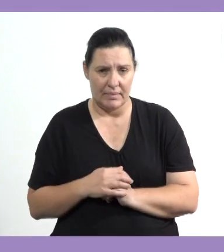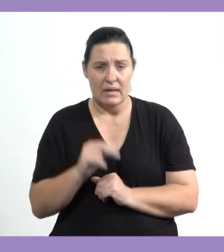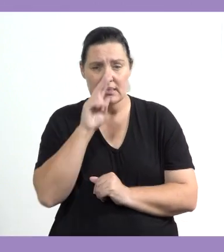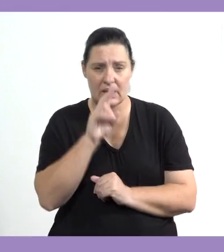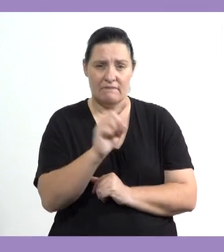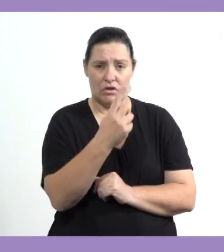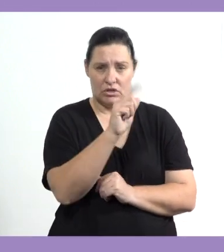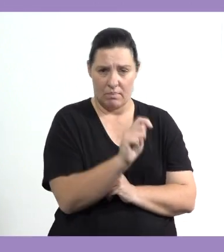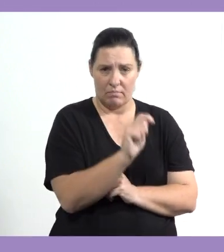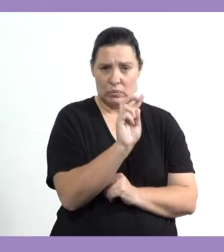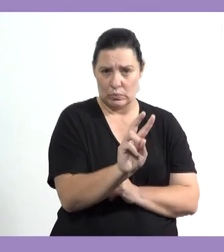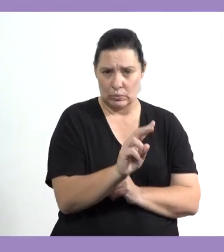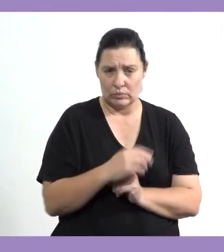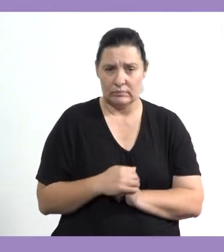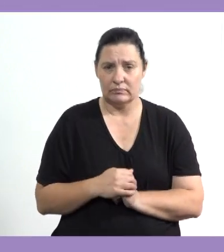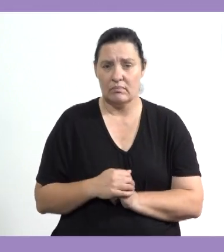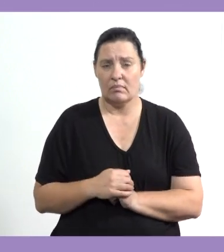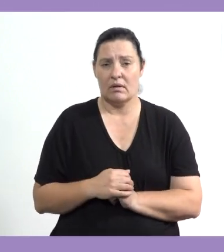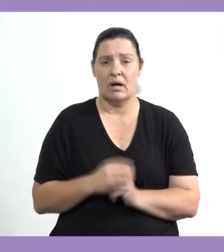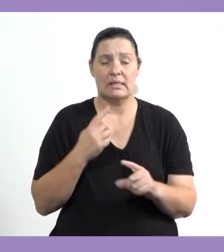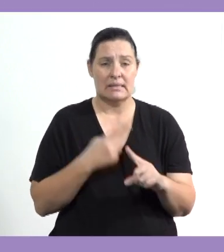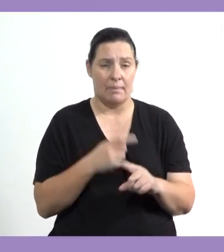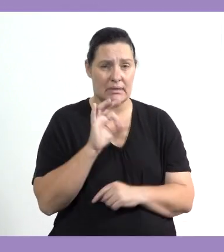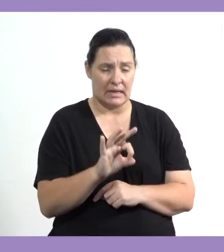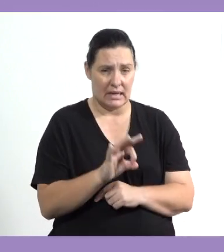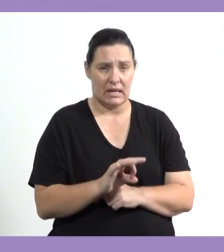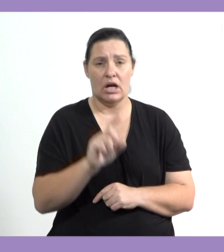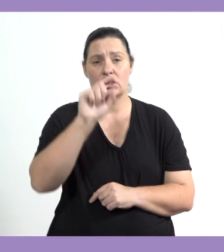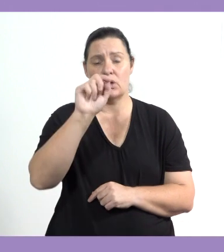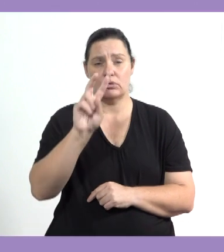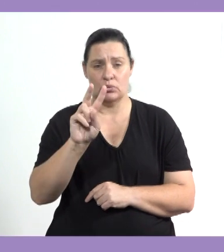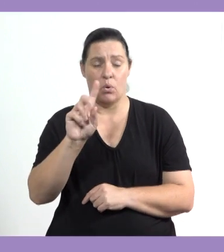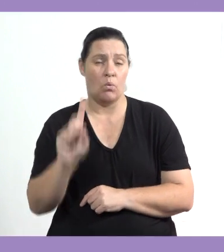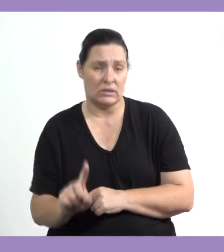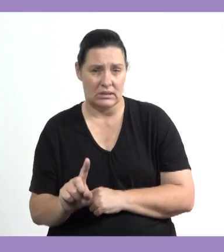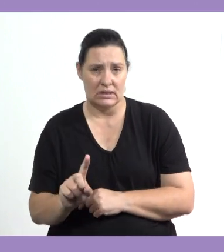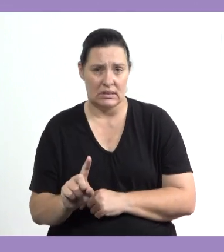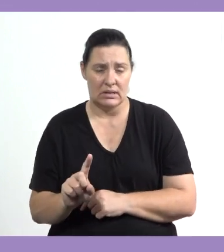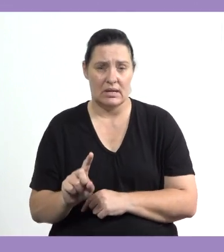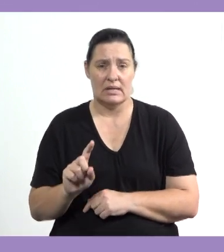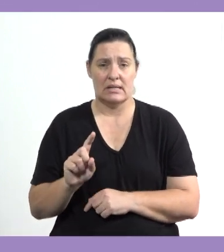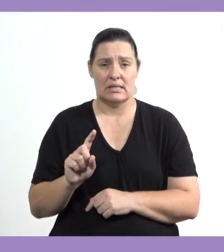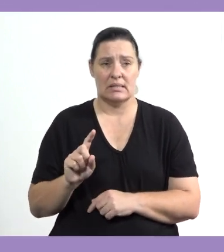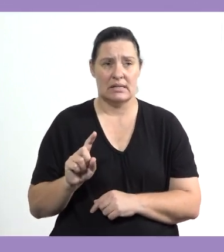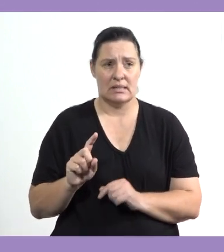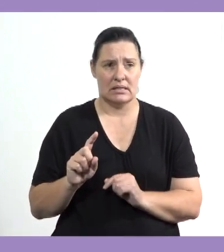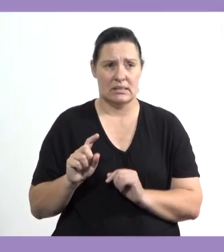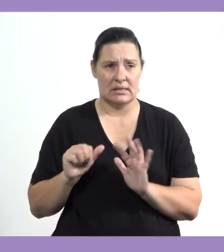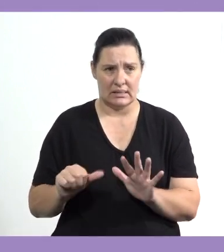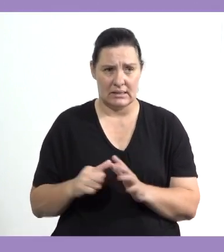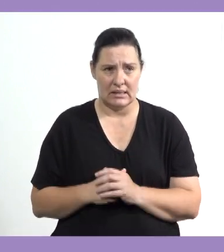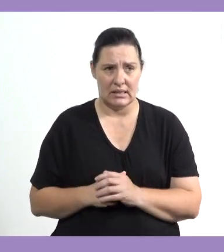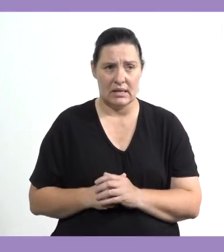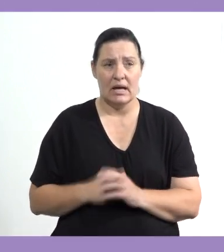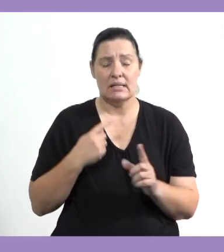So we can see that the first term there is 2. And when we multiply that by 3, that gives us a 6. And